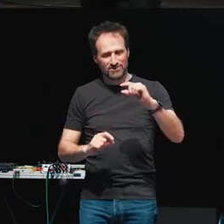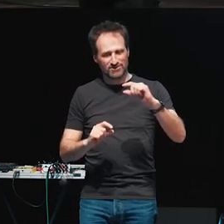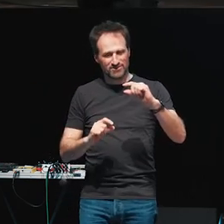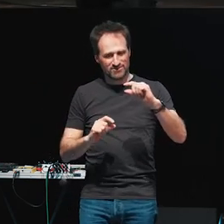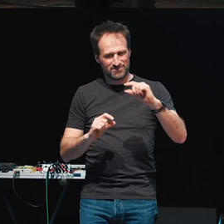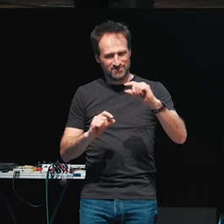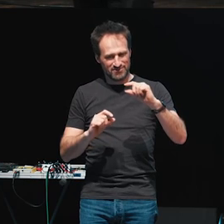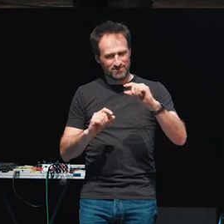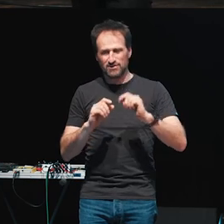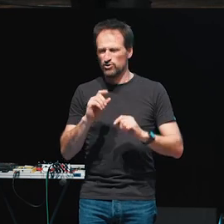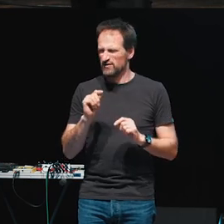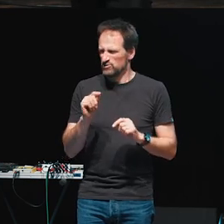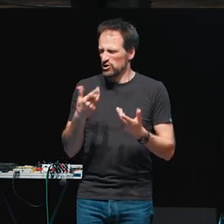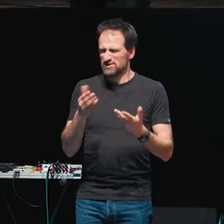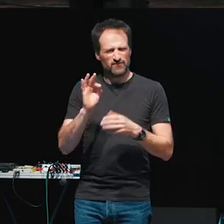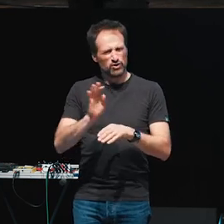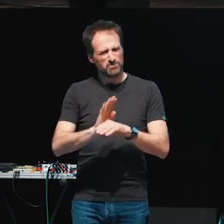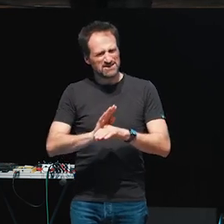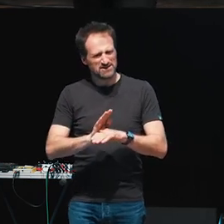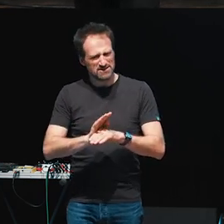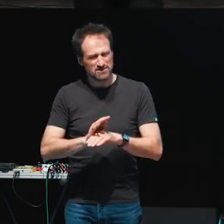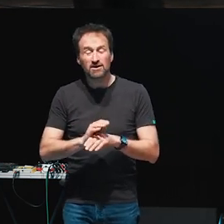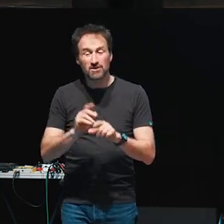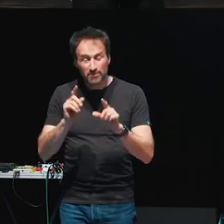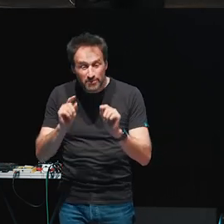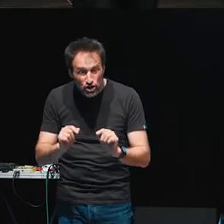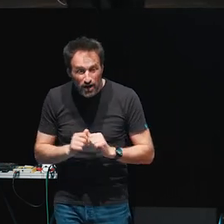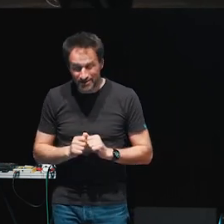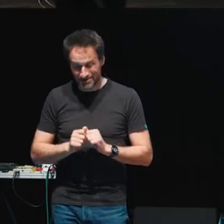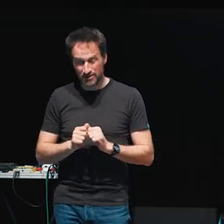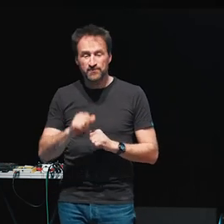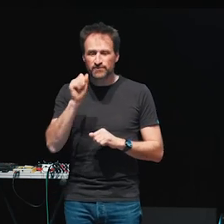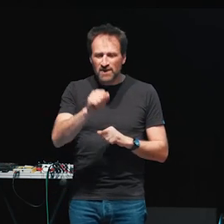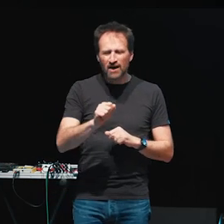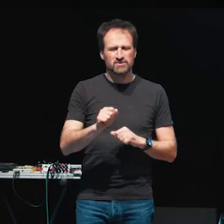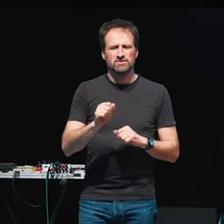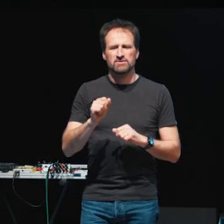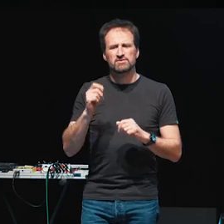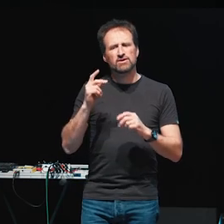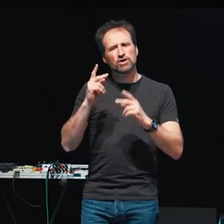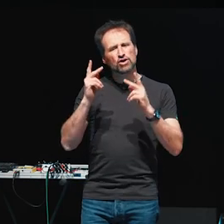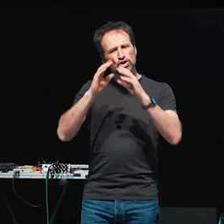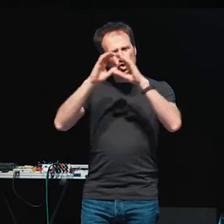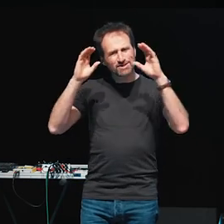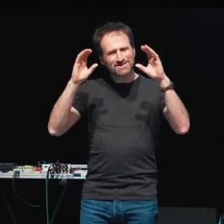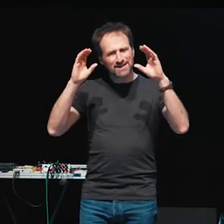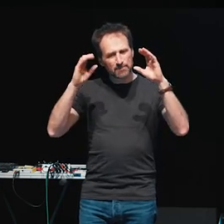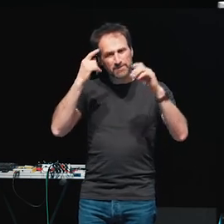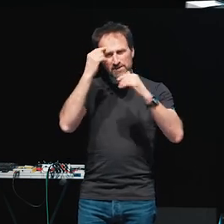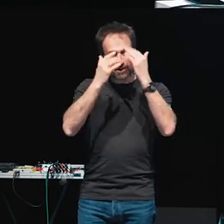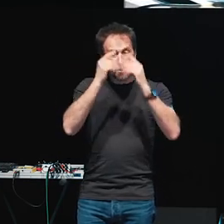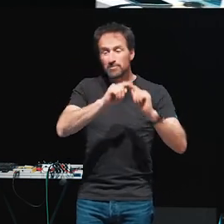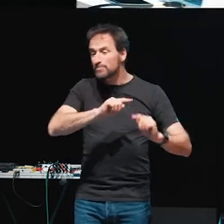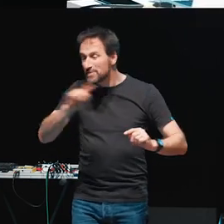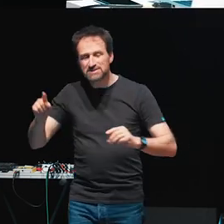business? That actually means that you can have shorter concept to market cycles.